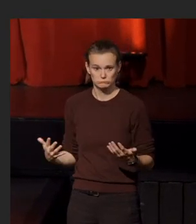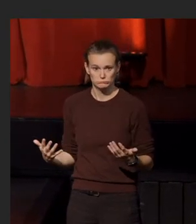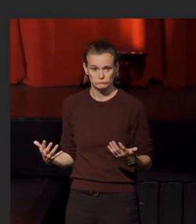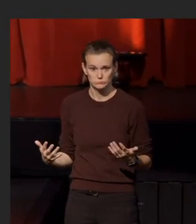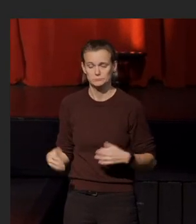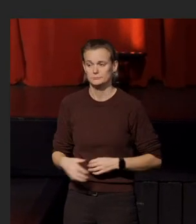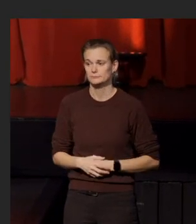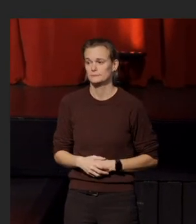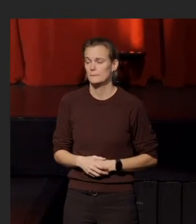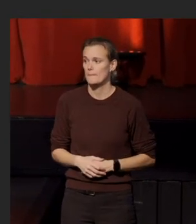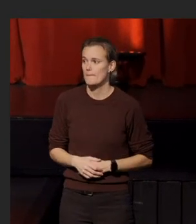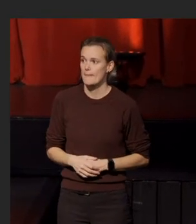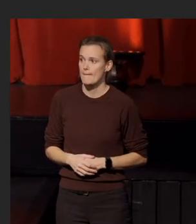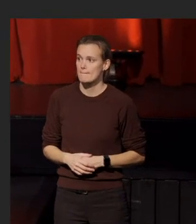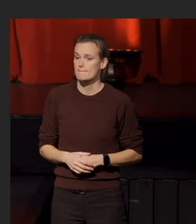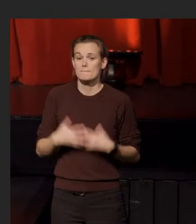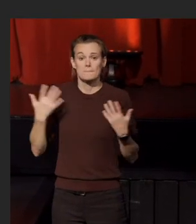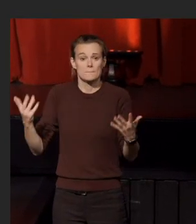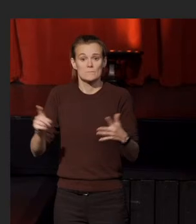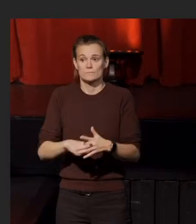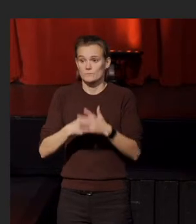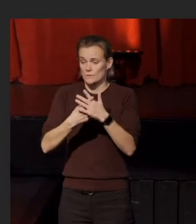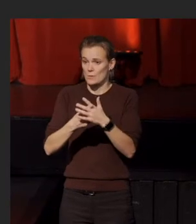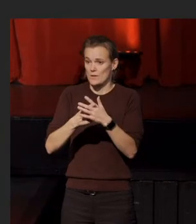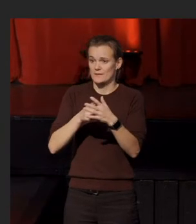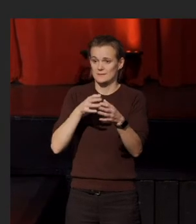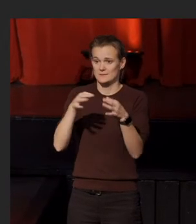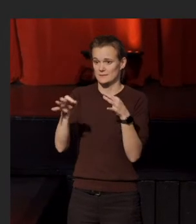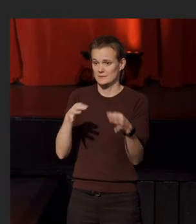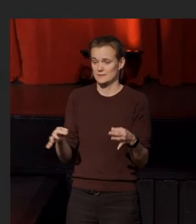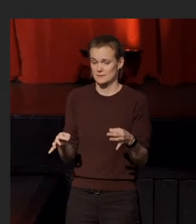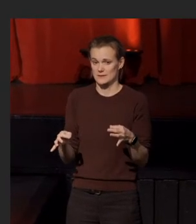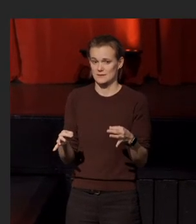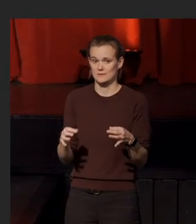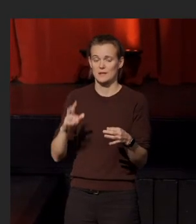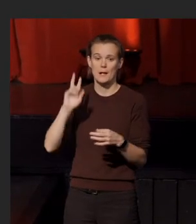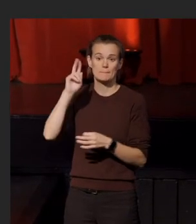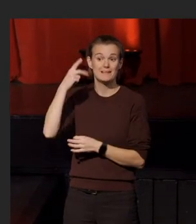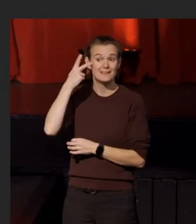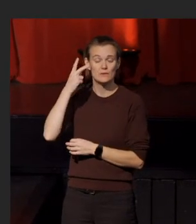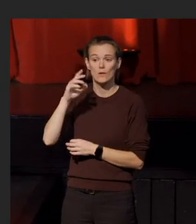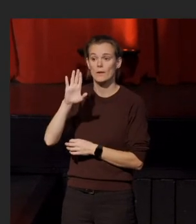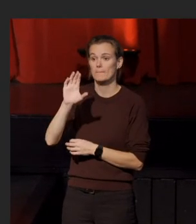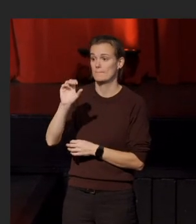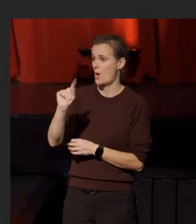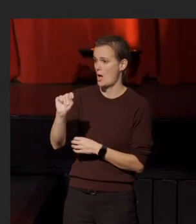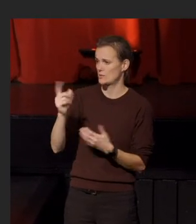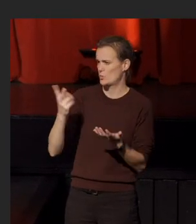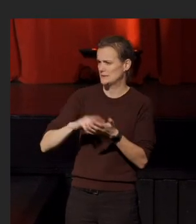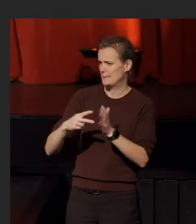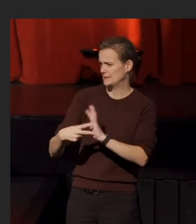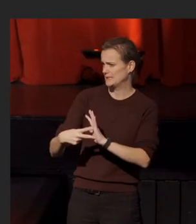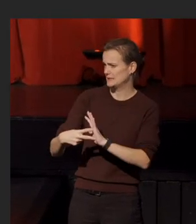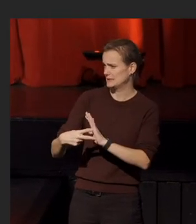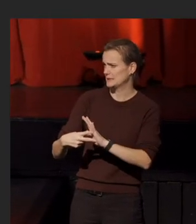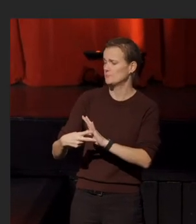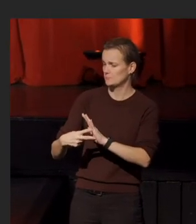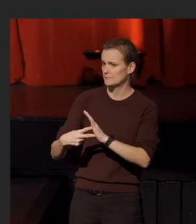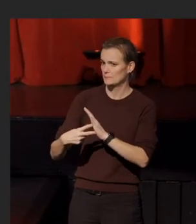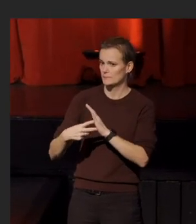applied setting. So let's start out with those definitions. I mentioned political bots already. Political bots